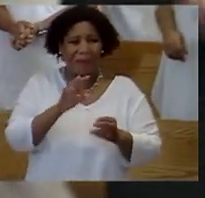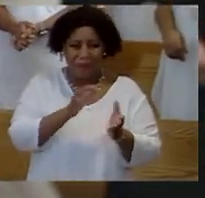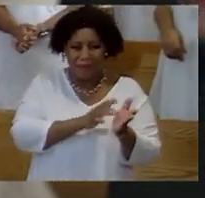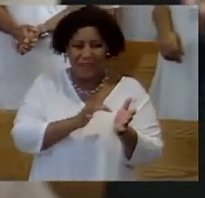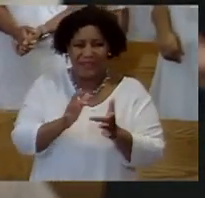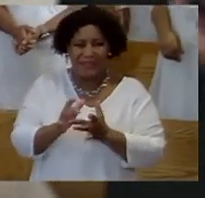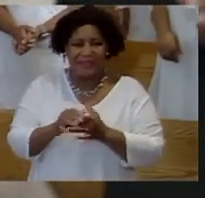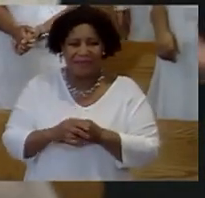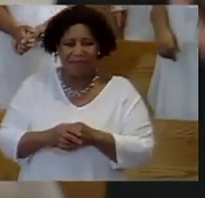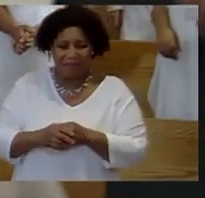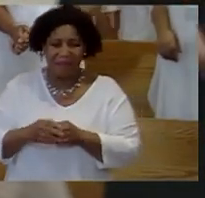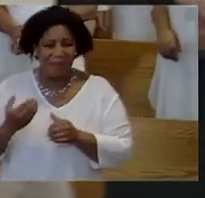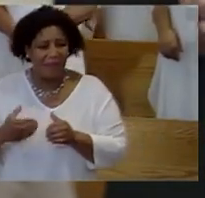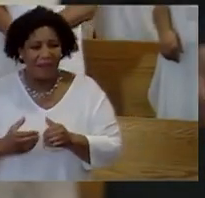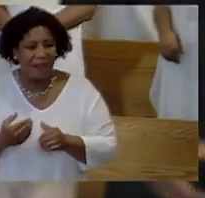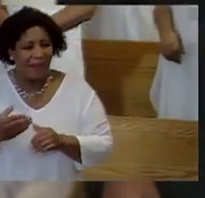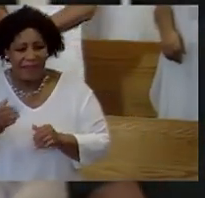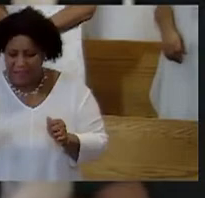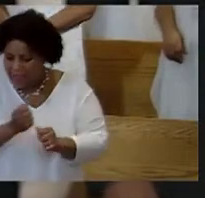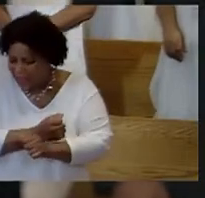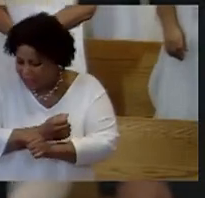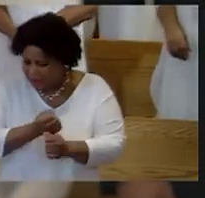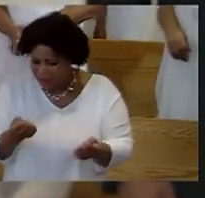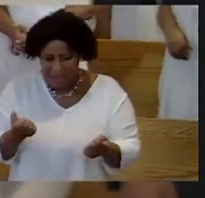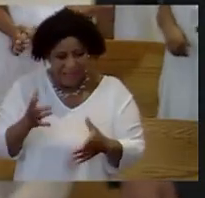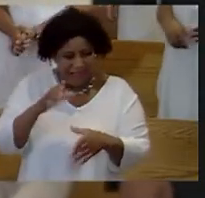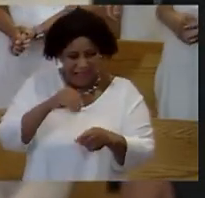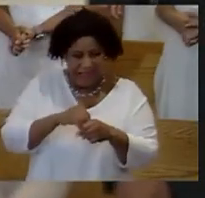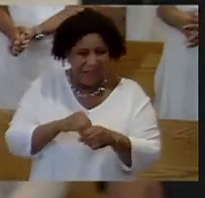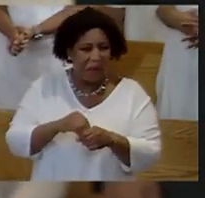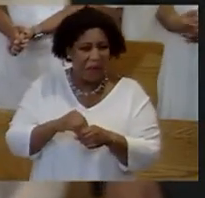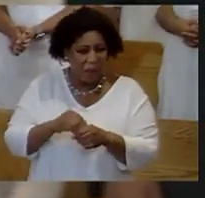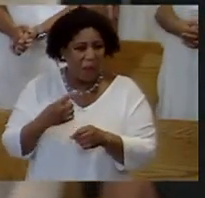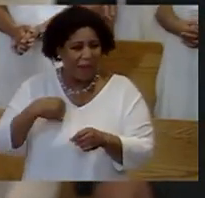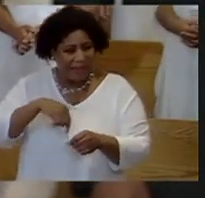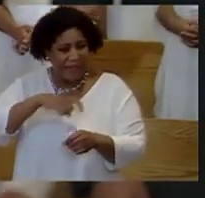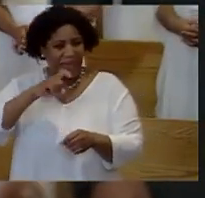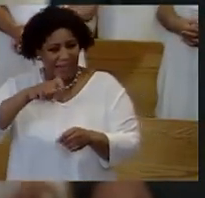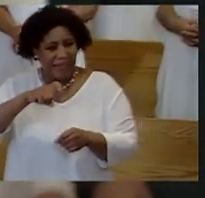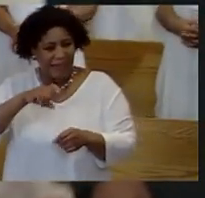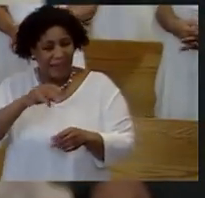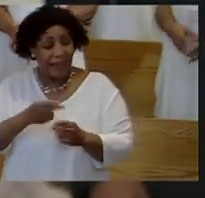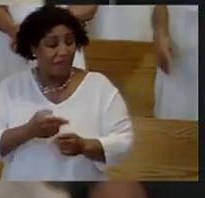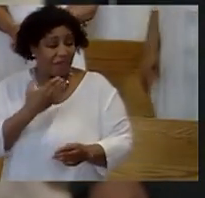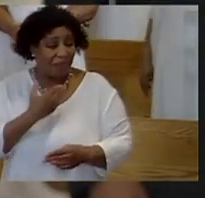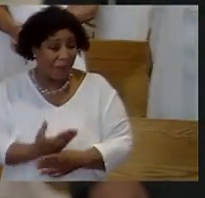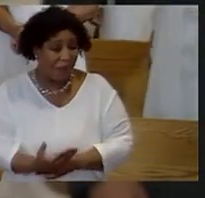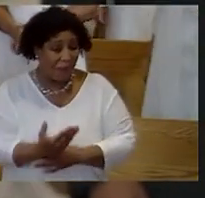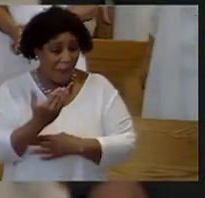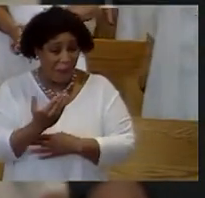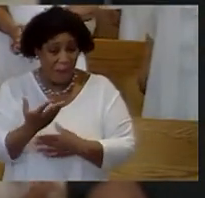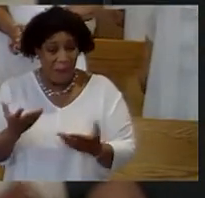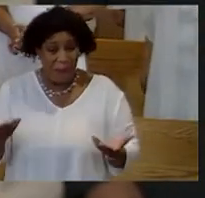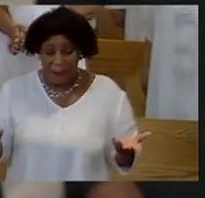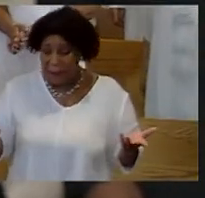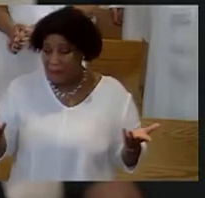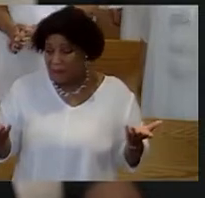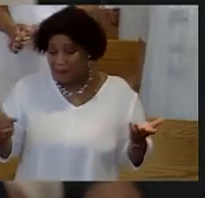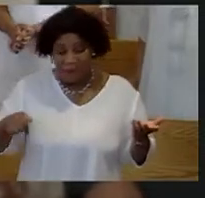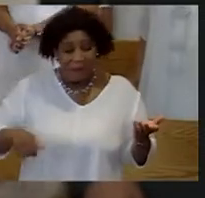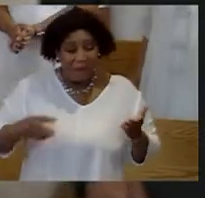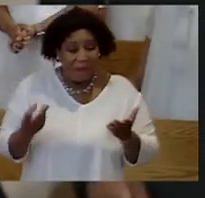Jesus, there's all things and everything that we stand in need of. Good morning, everyone. This